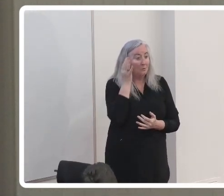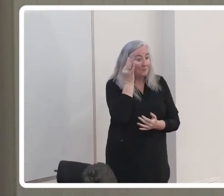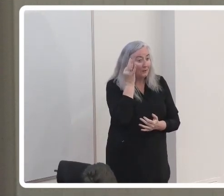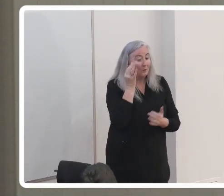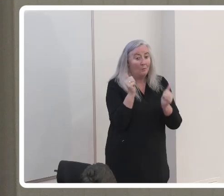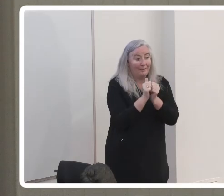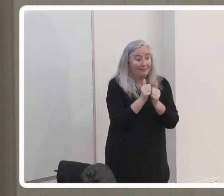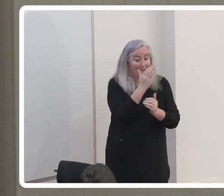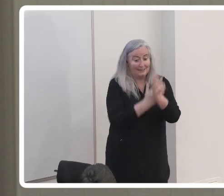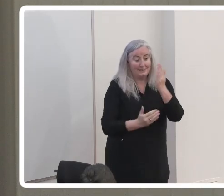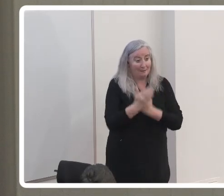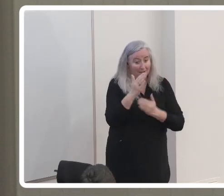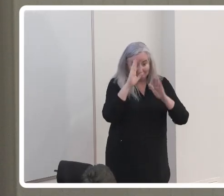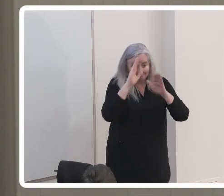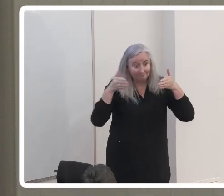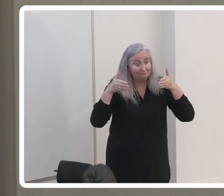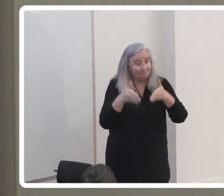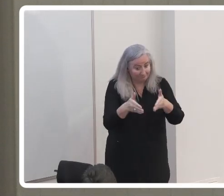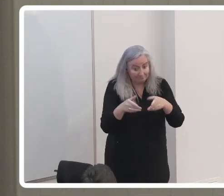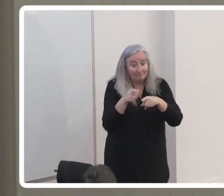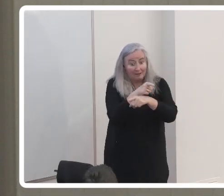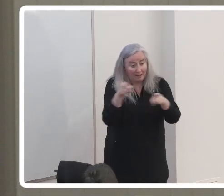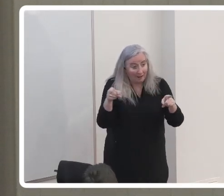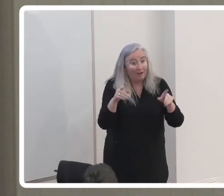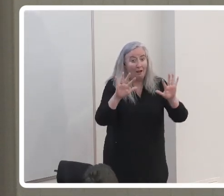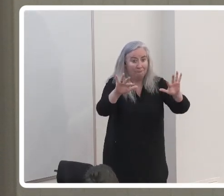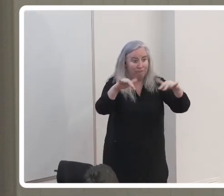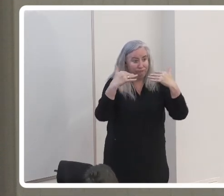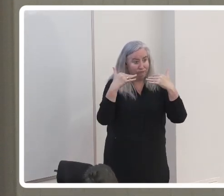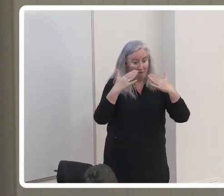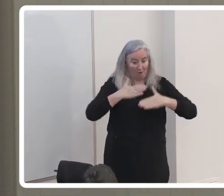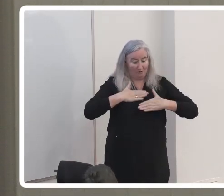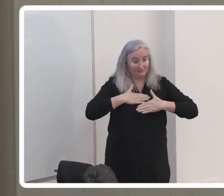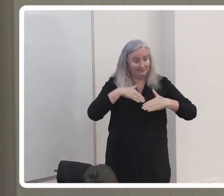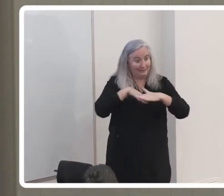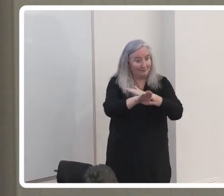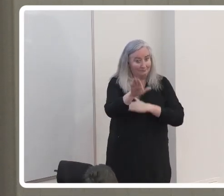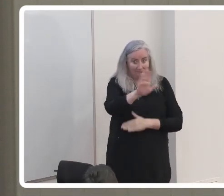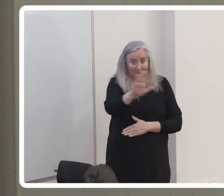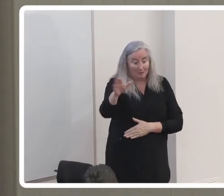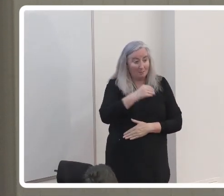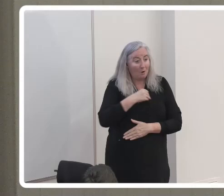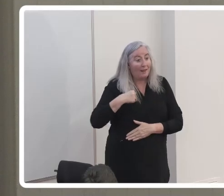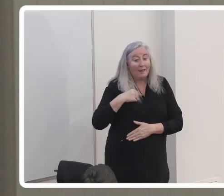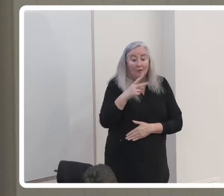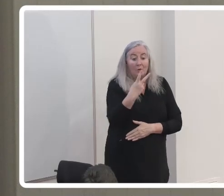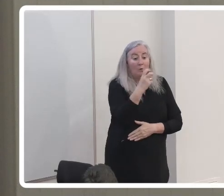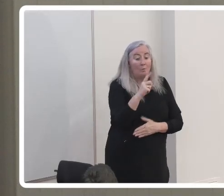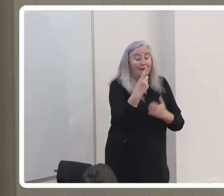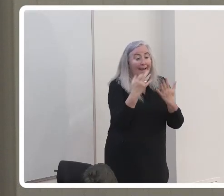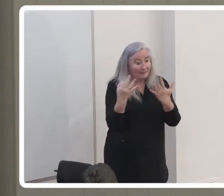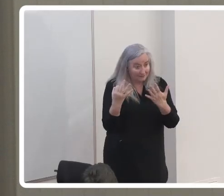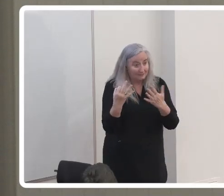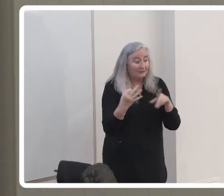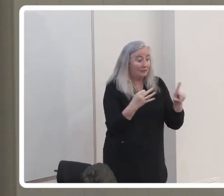in fact also gained wide media attention in Poland. So what happened? By the end of that year, the UN Committee on the Rights